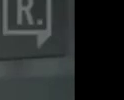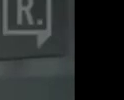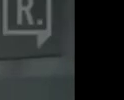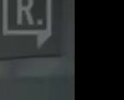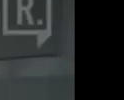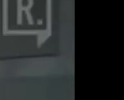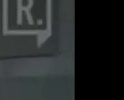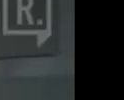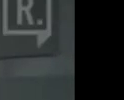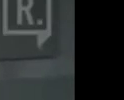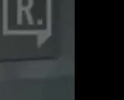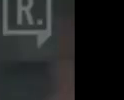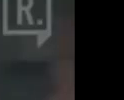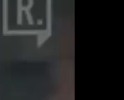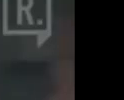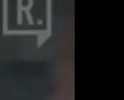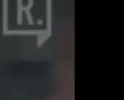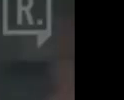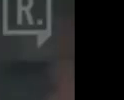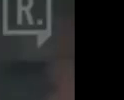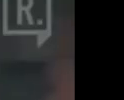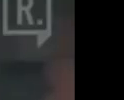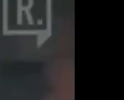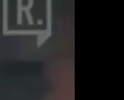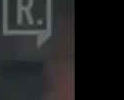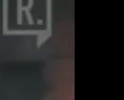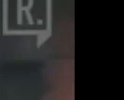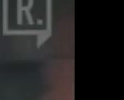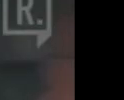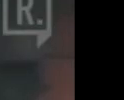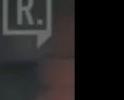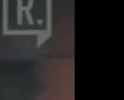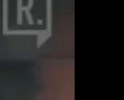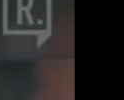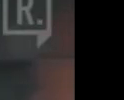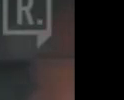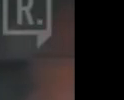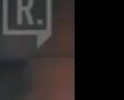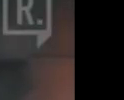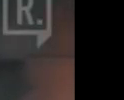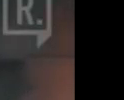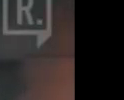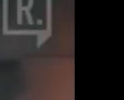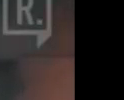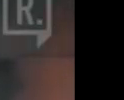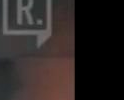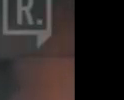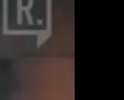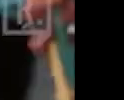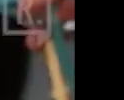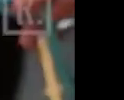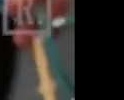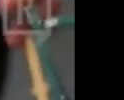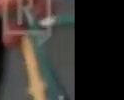want. We want an economy that is a distributed network. Right? So all processes are interlinked.